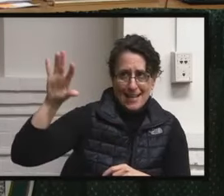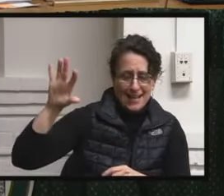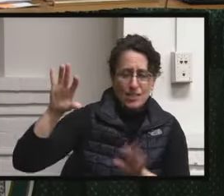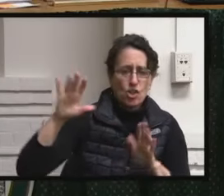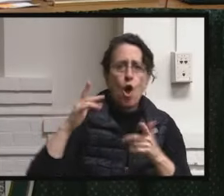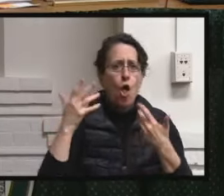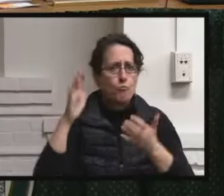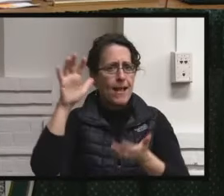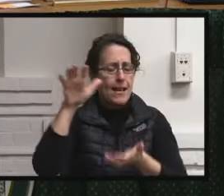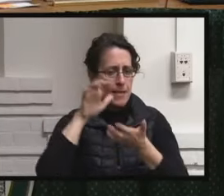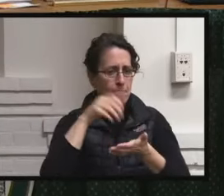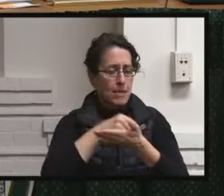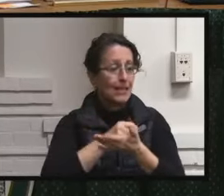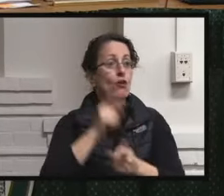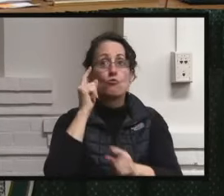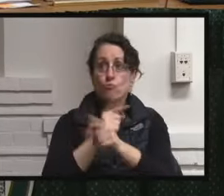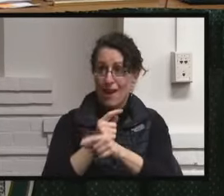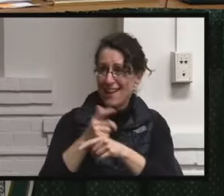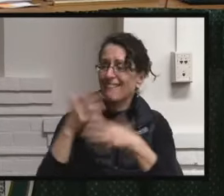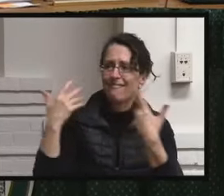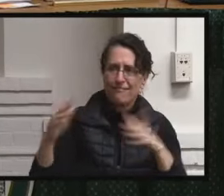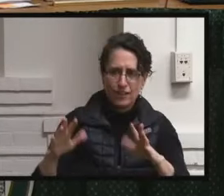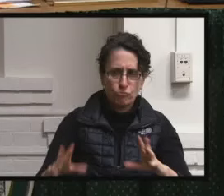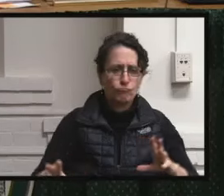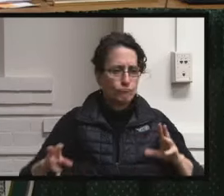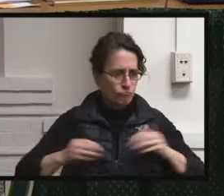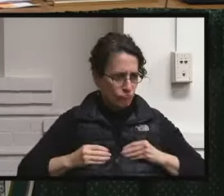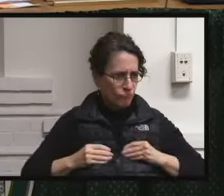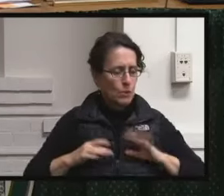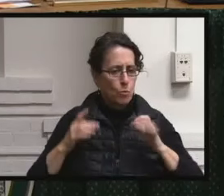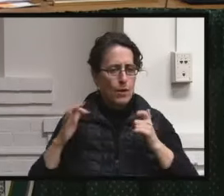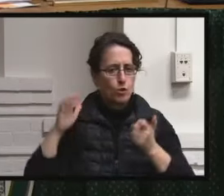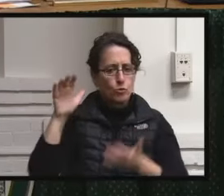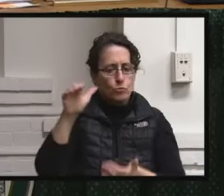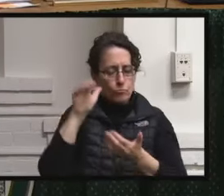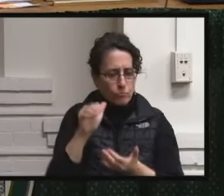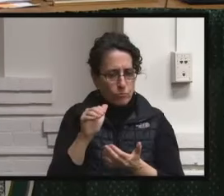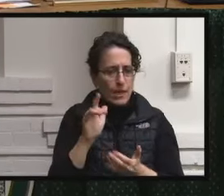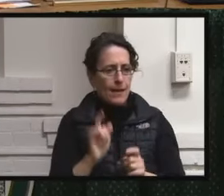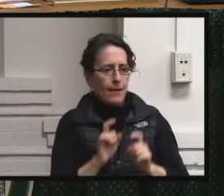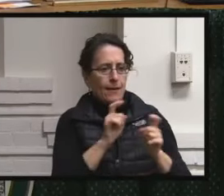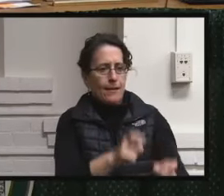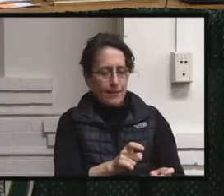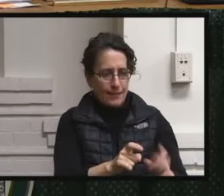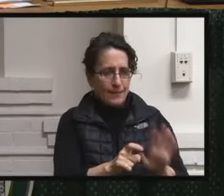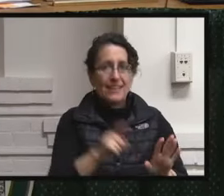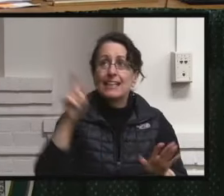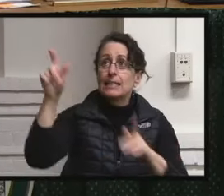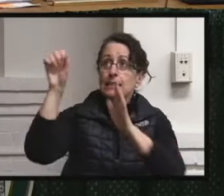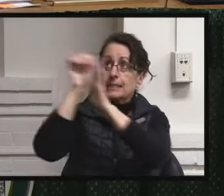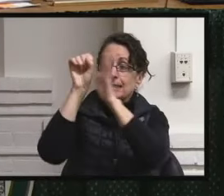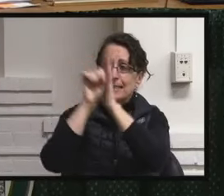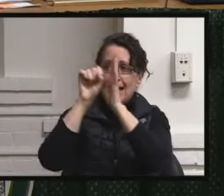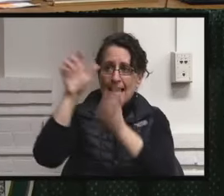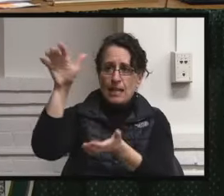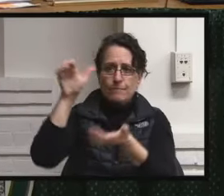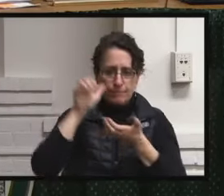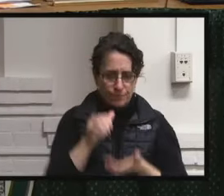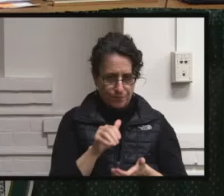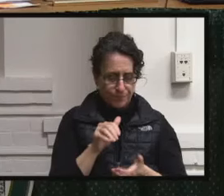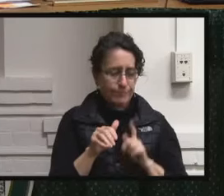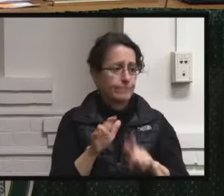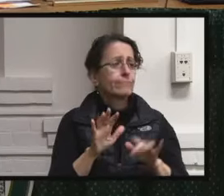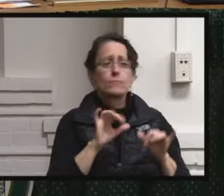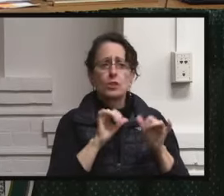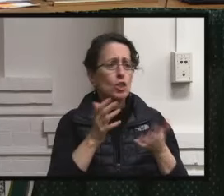correct. This is accepting and appropriating a grant that has been offered to the town by the state of Vermont in order to, again, continue these services